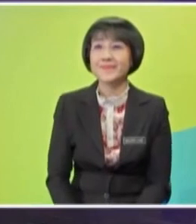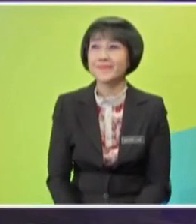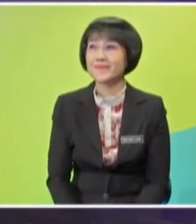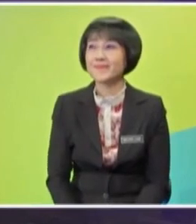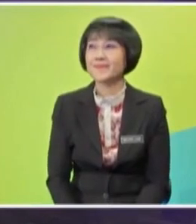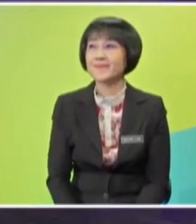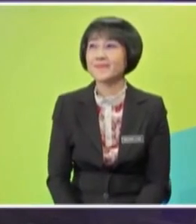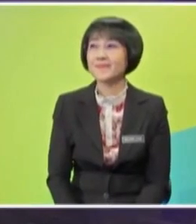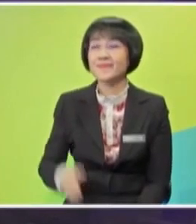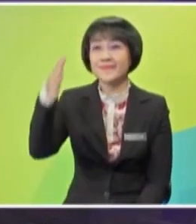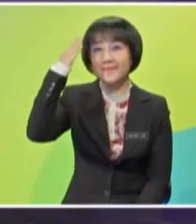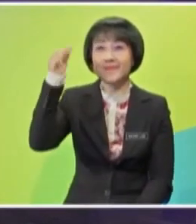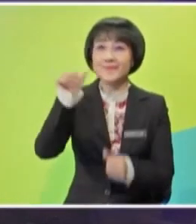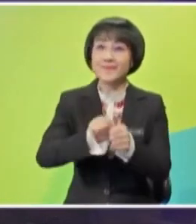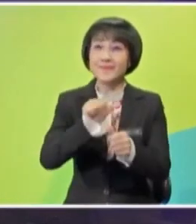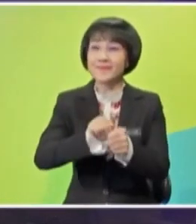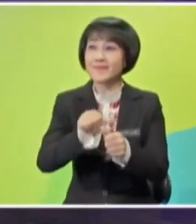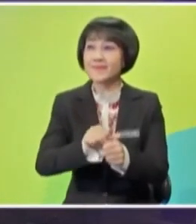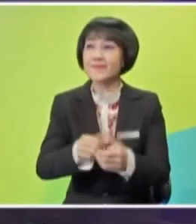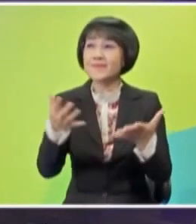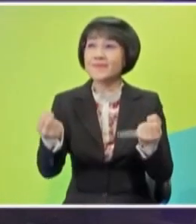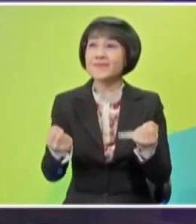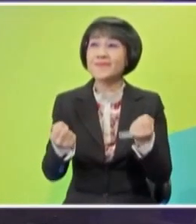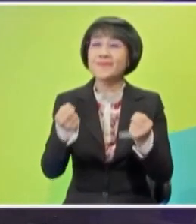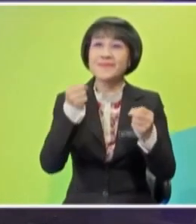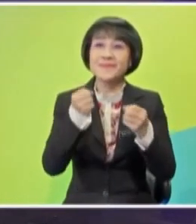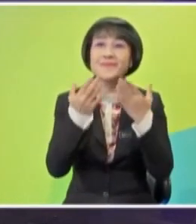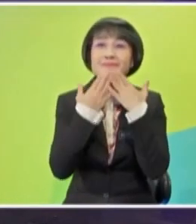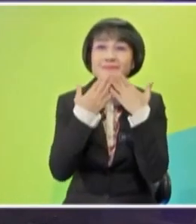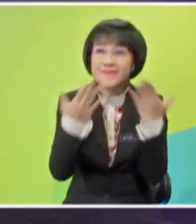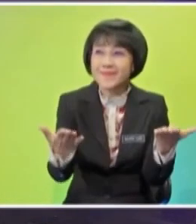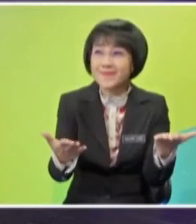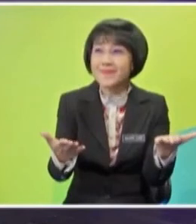other for quite some time, right? Okay. So I just want to say thank you, buddy.